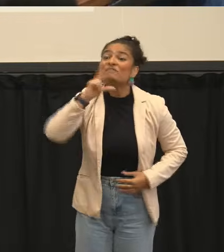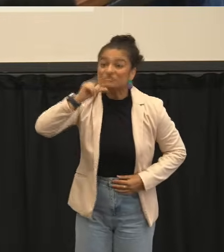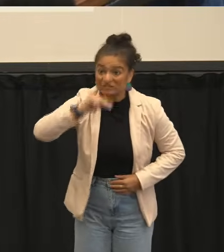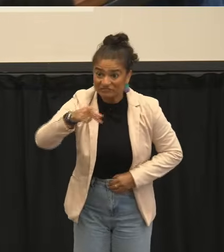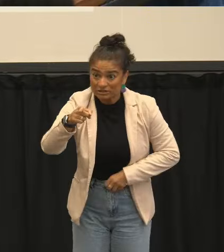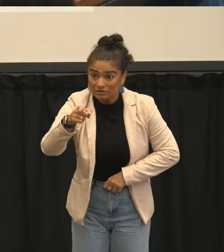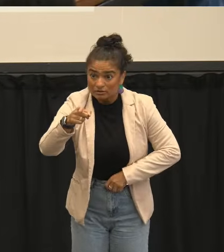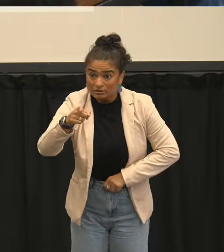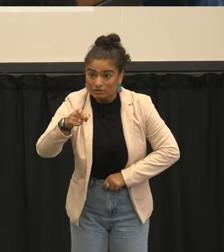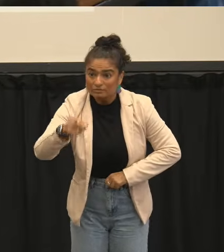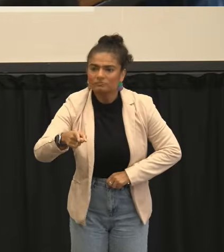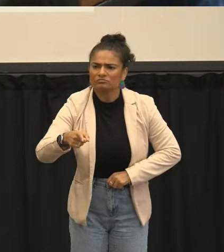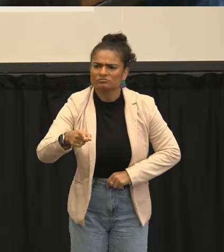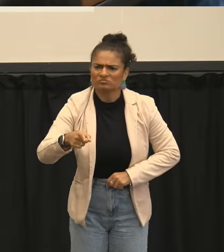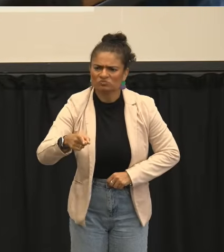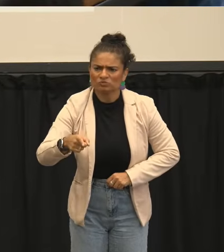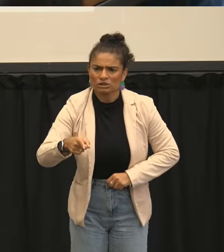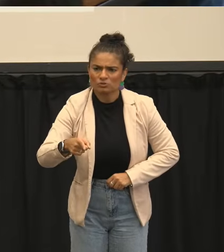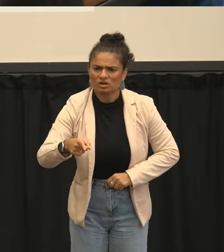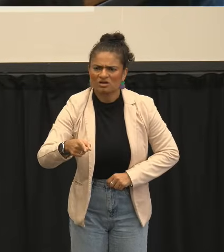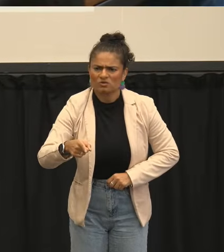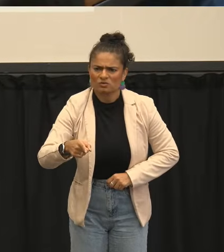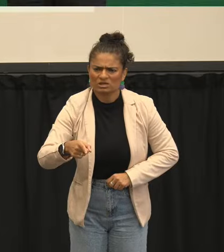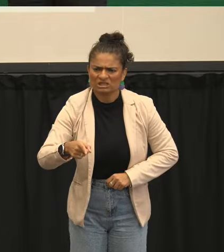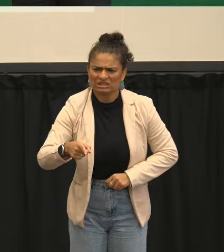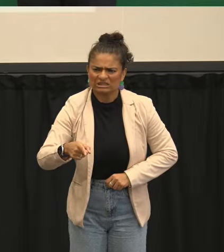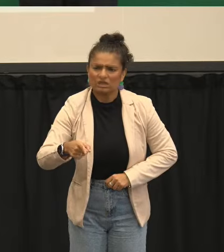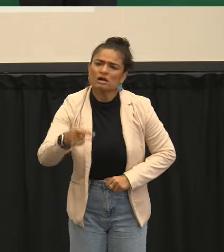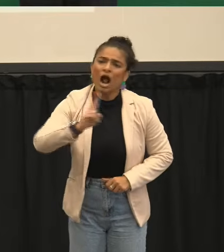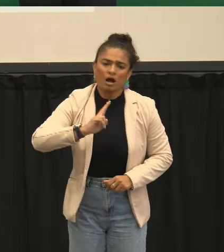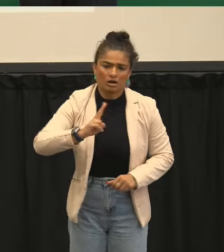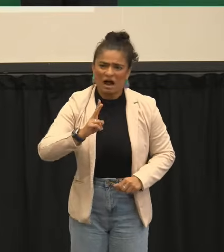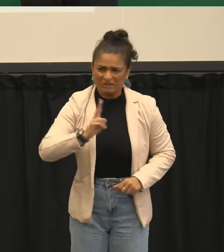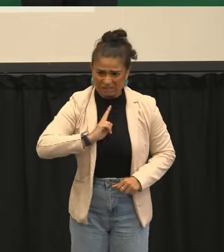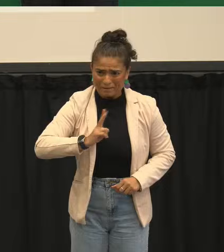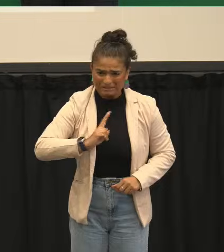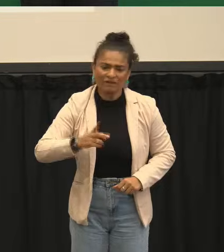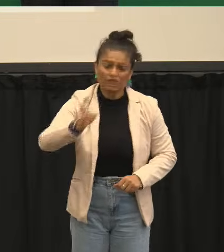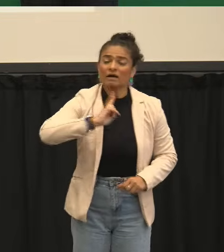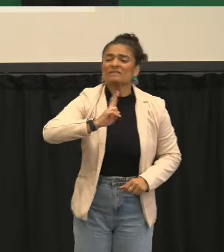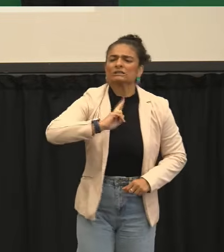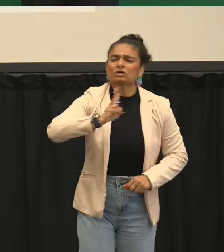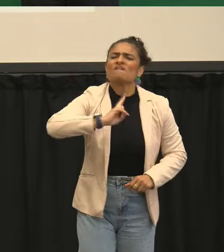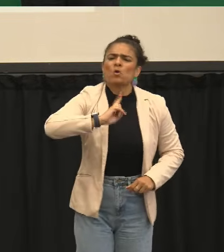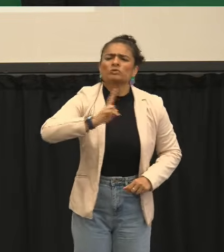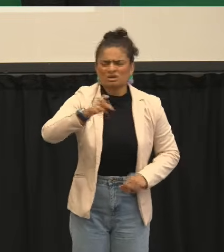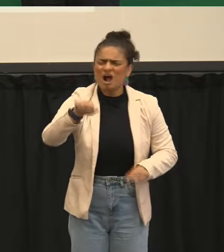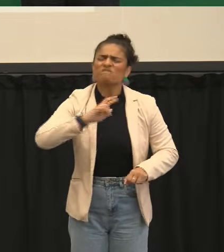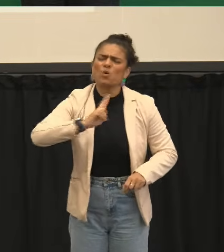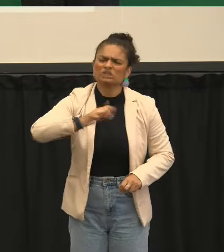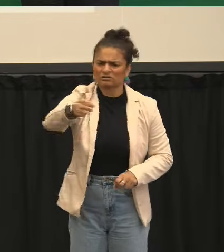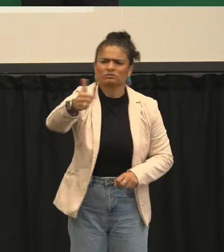your microphones if you are going to use English. If not,